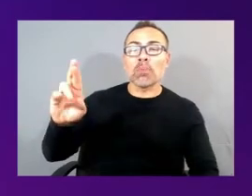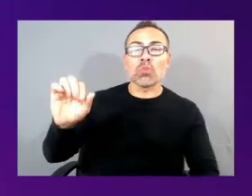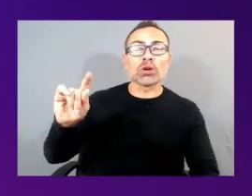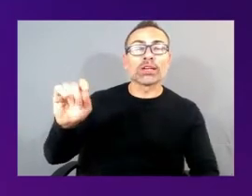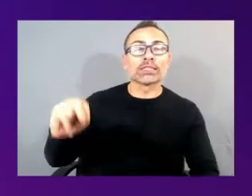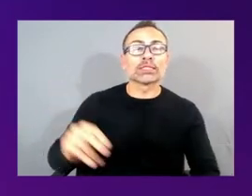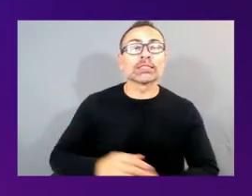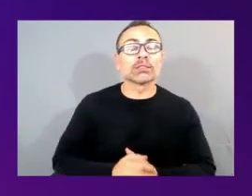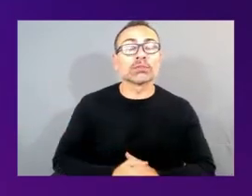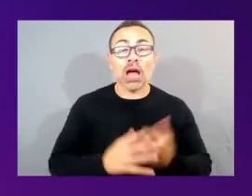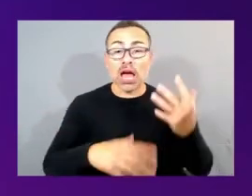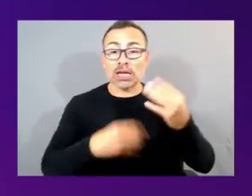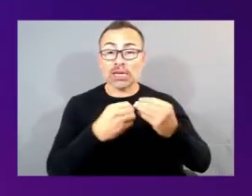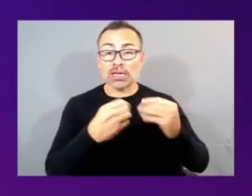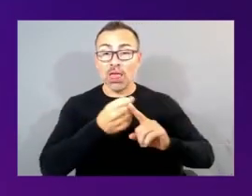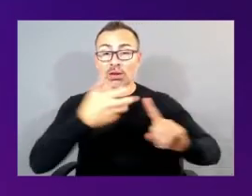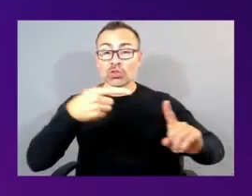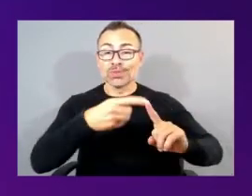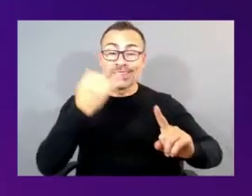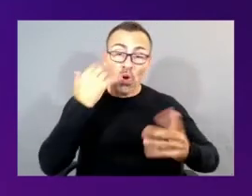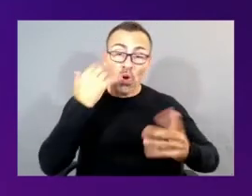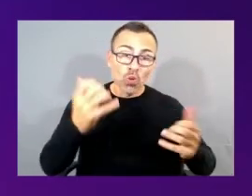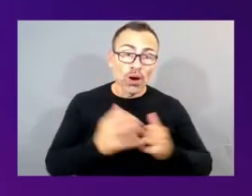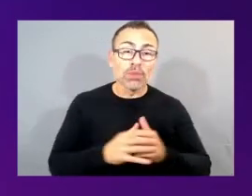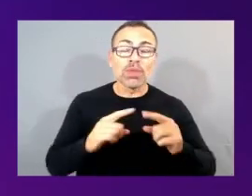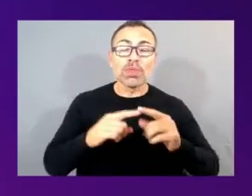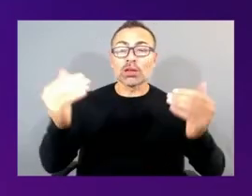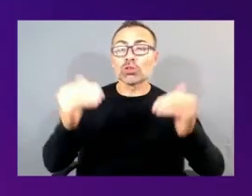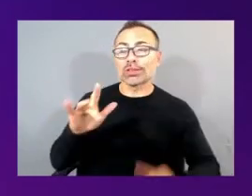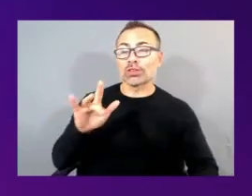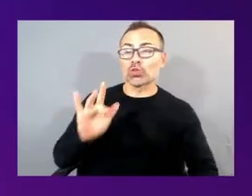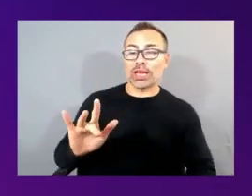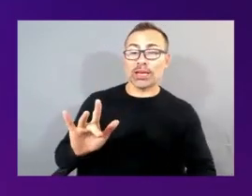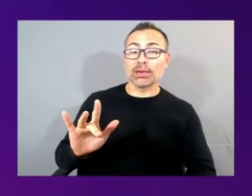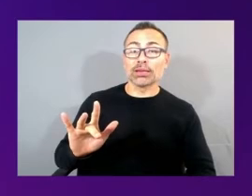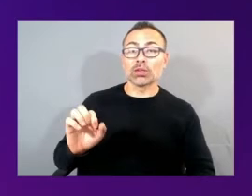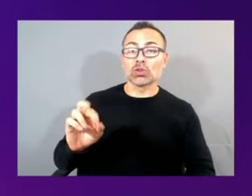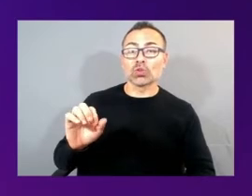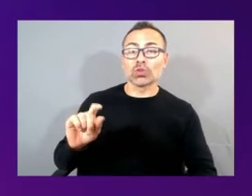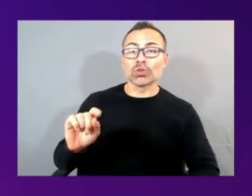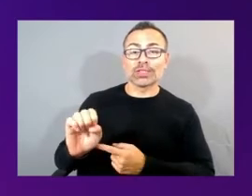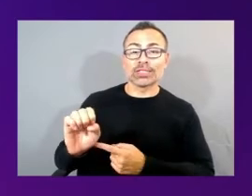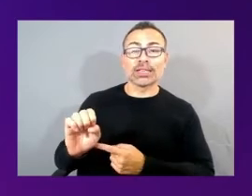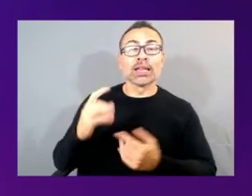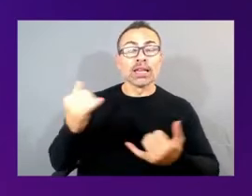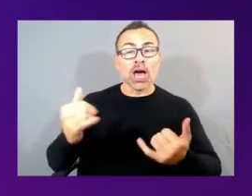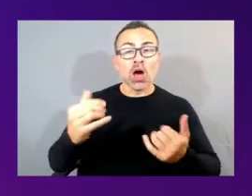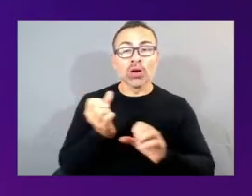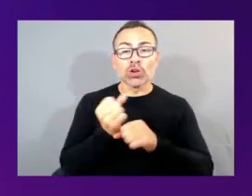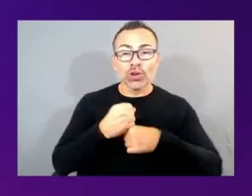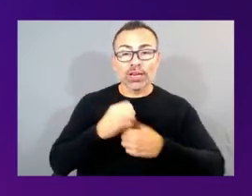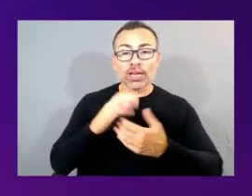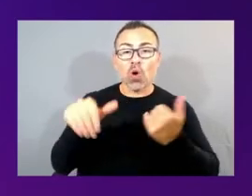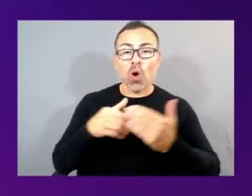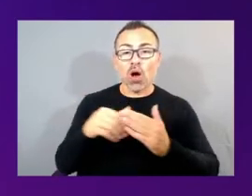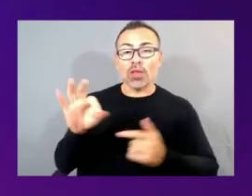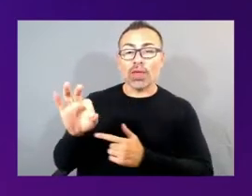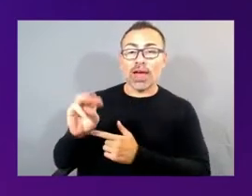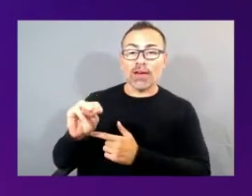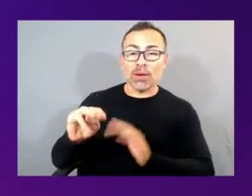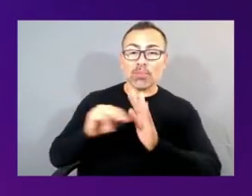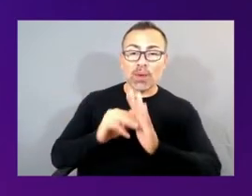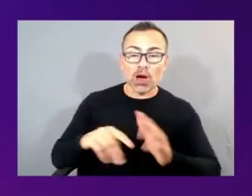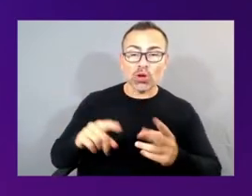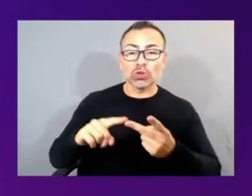Otherwise, I just go to create. What we are doing in the background is creating all the asset models and all the actual assets that